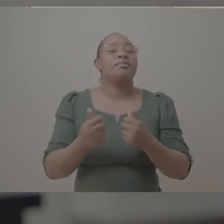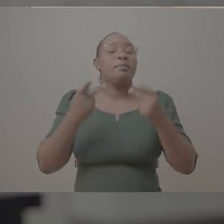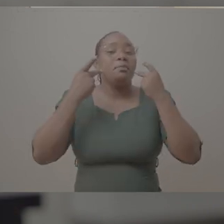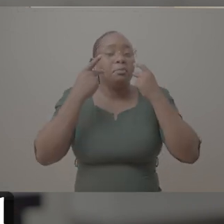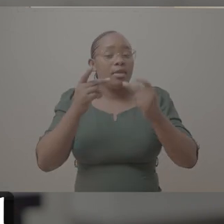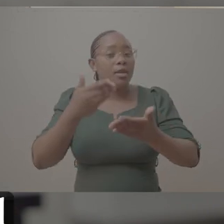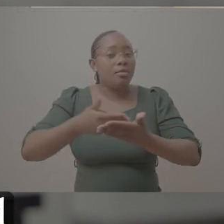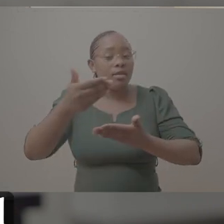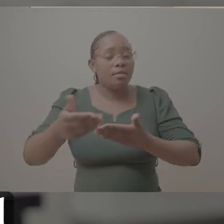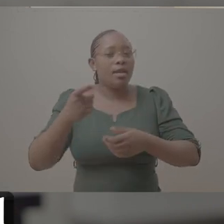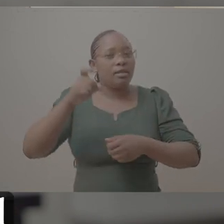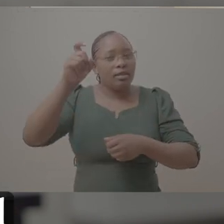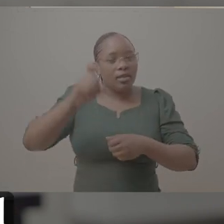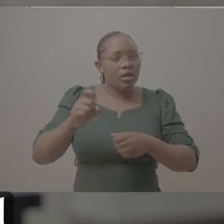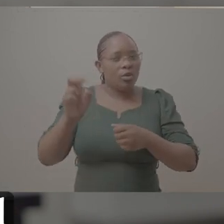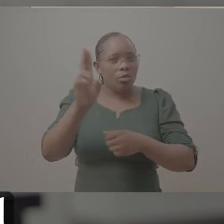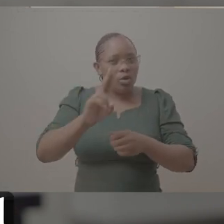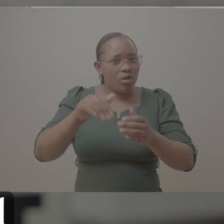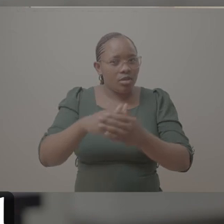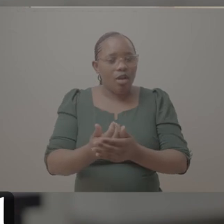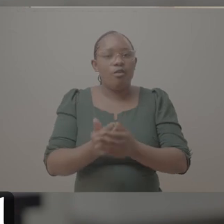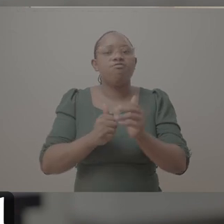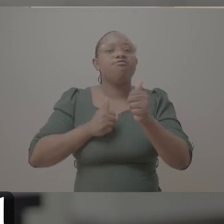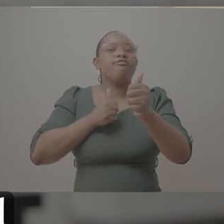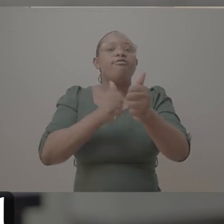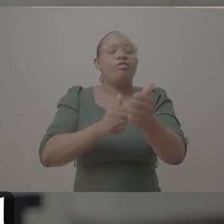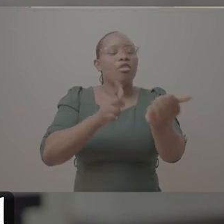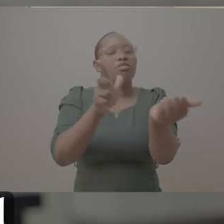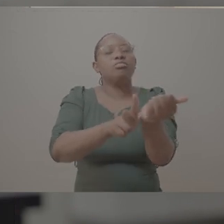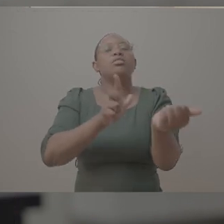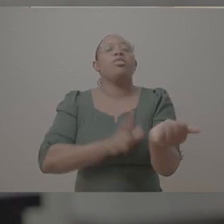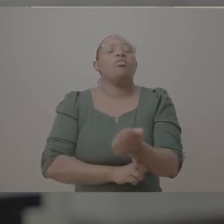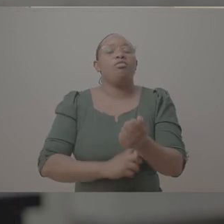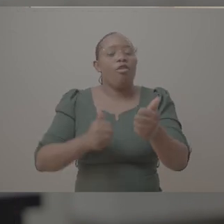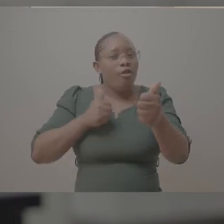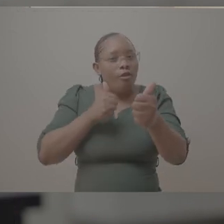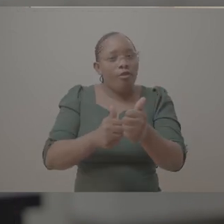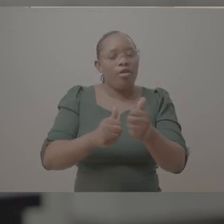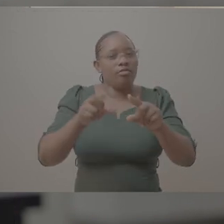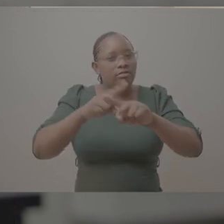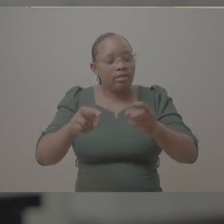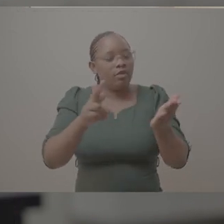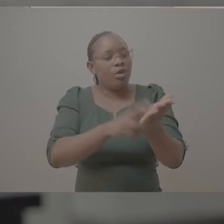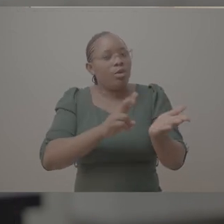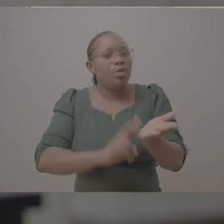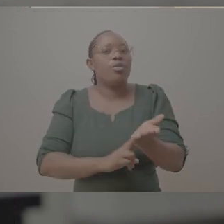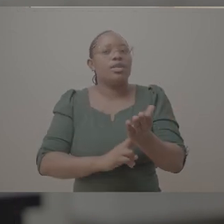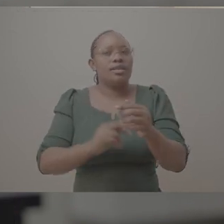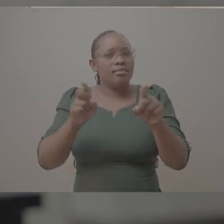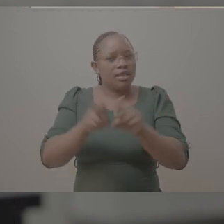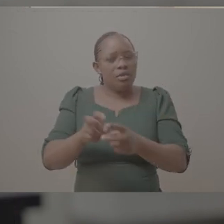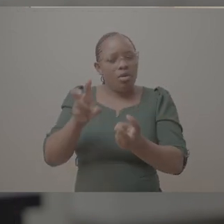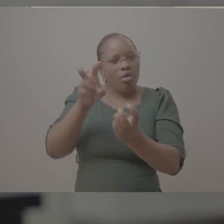well. Public procurement must be conducted within the provisions of the law and the regulations.